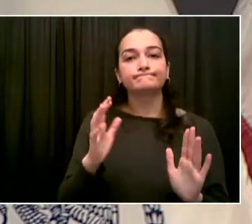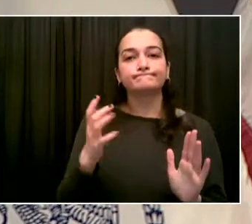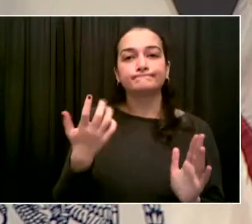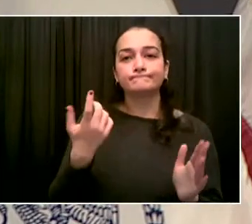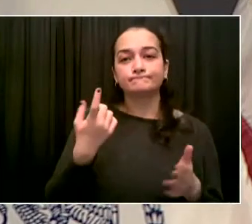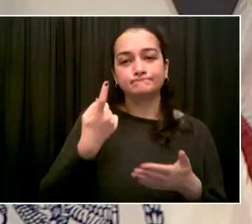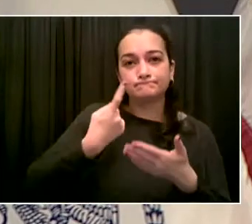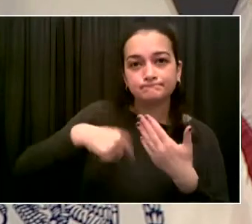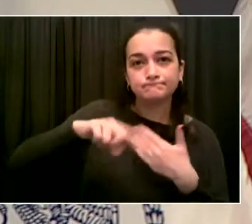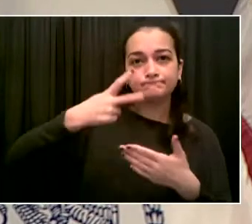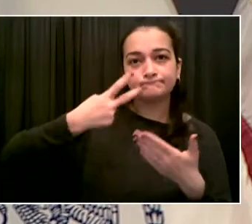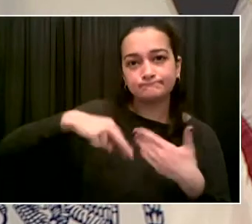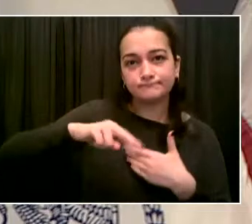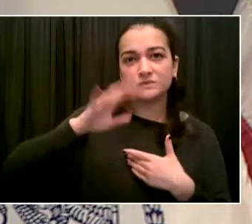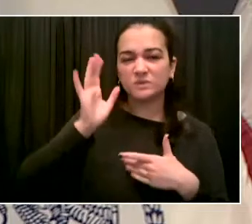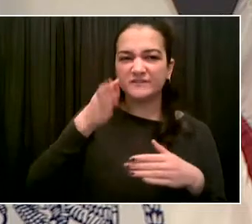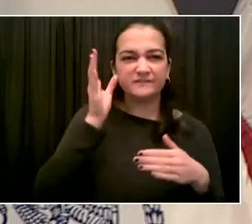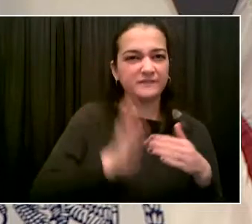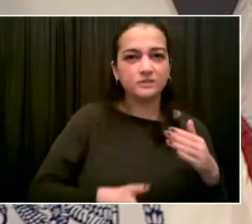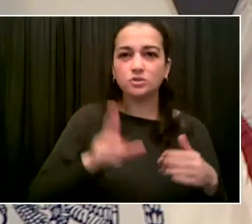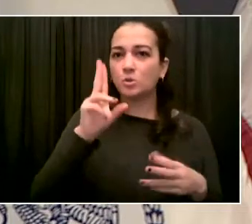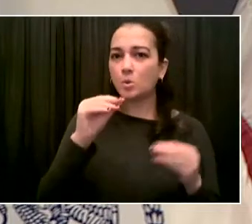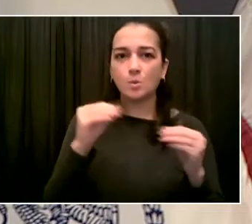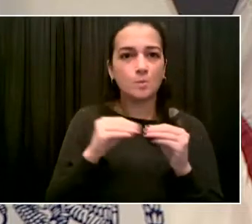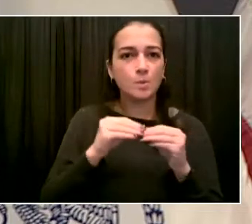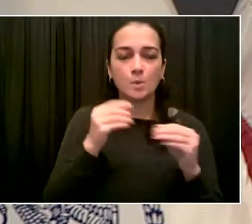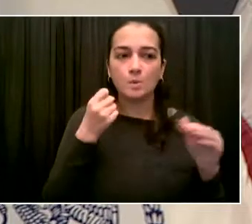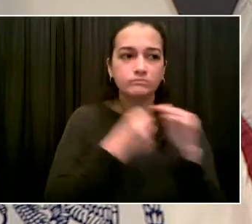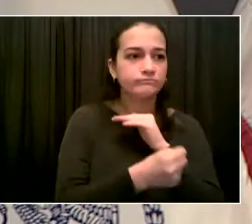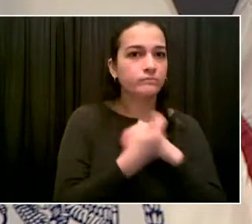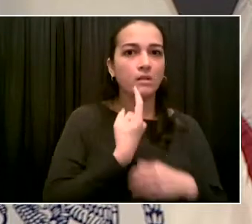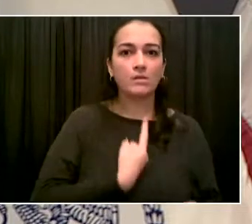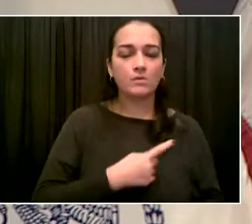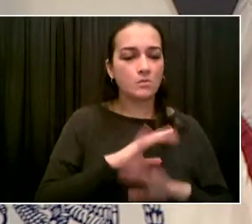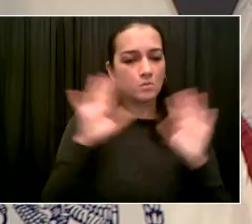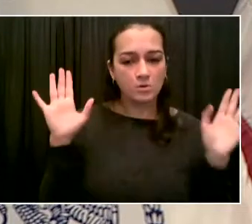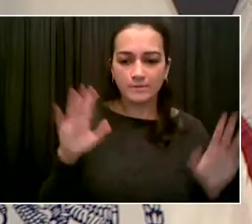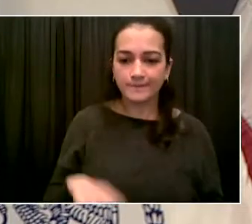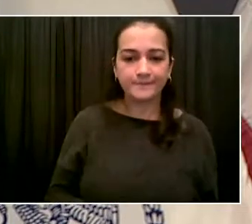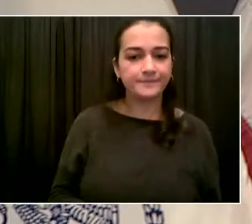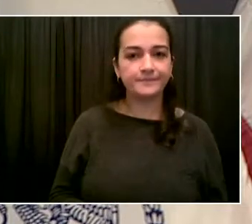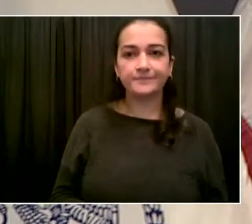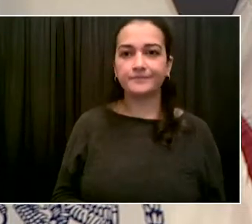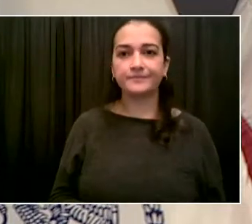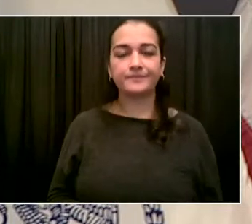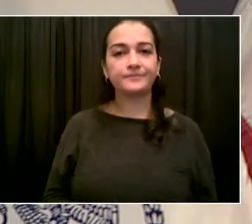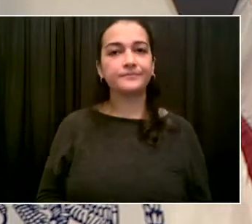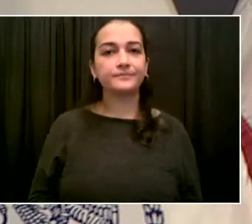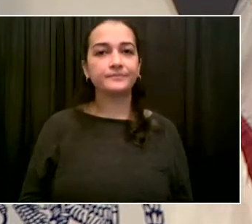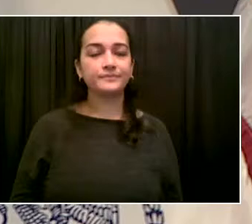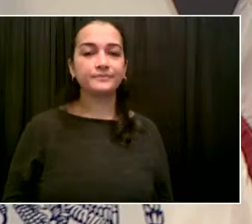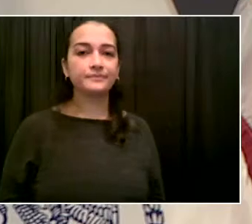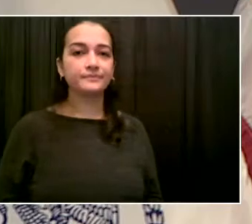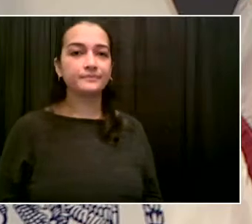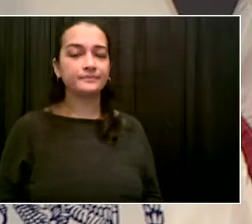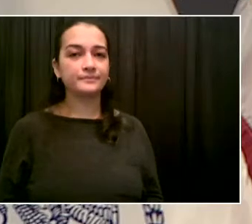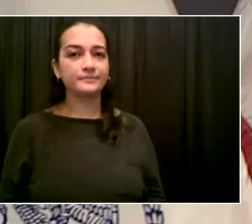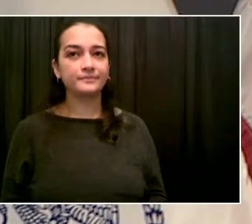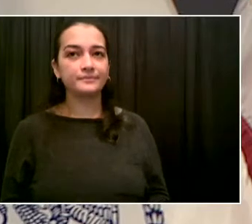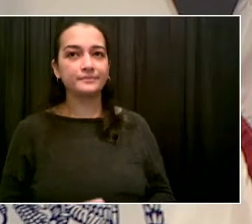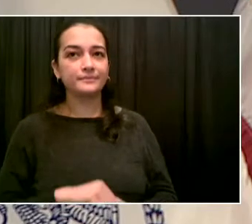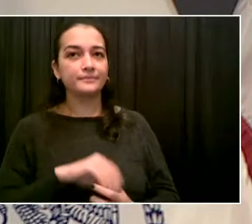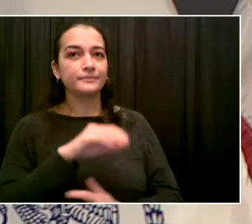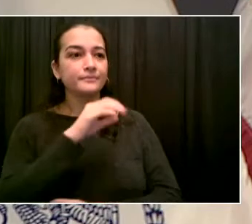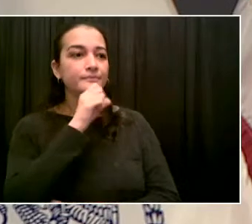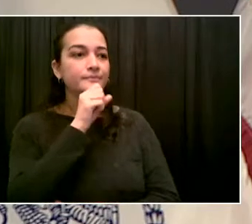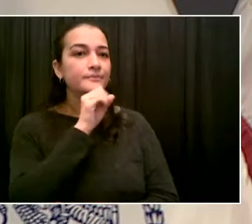thanks. My other question was just asked, so I'll go with a very simple one. How many children 5 to 11 are in New York City? What's the